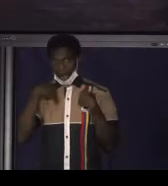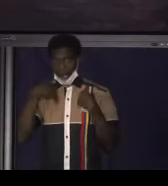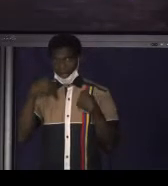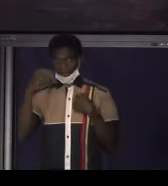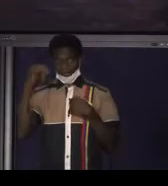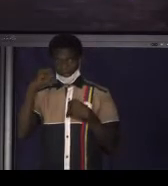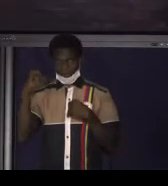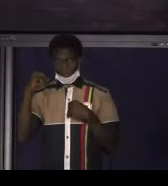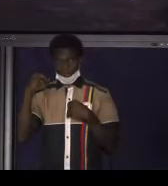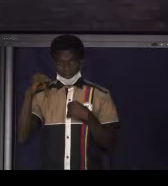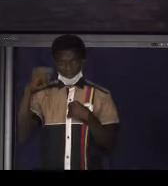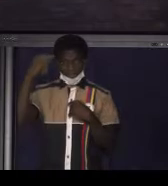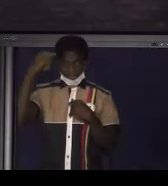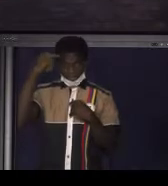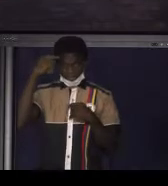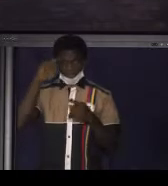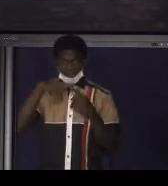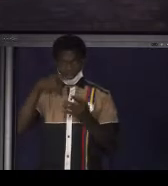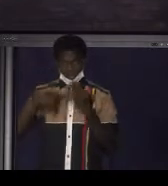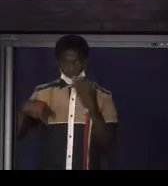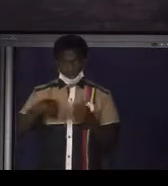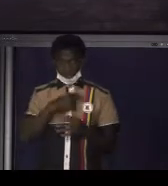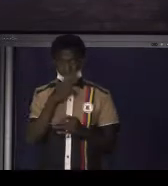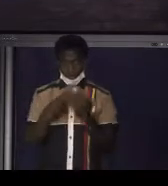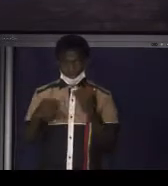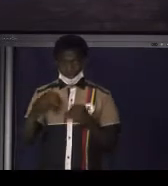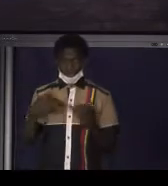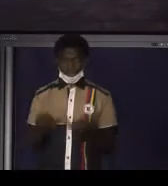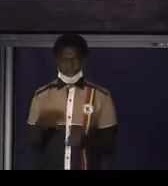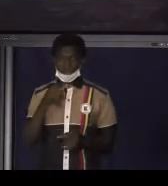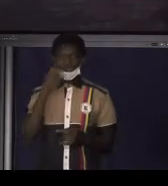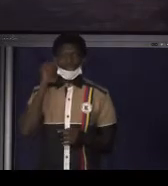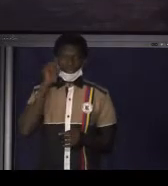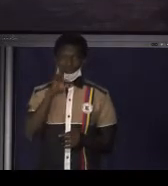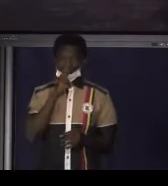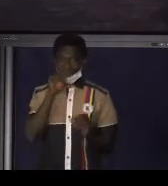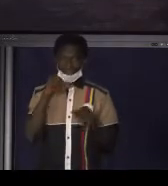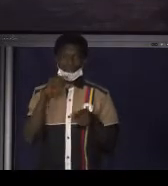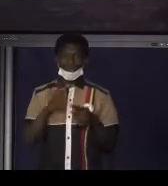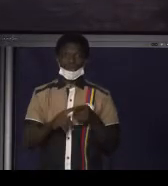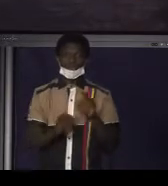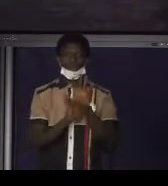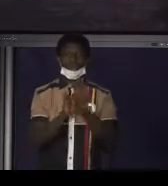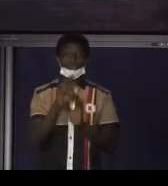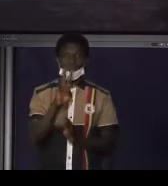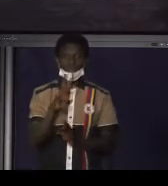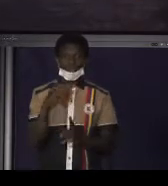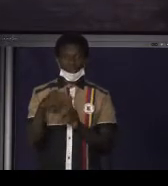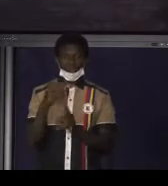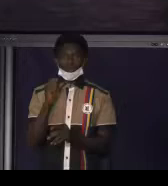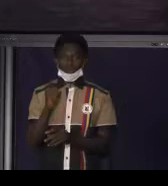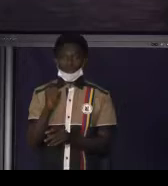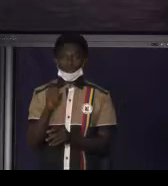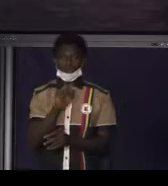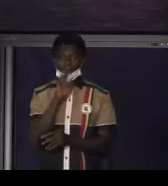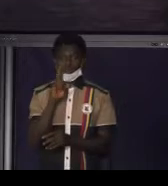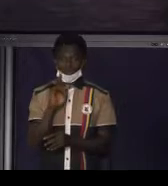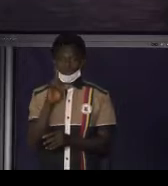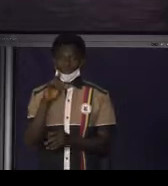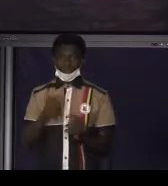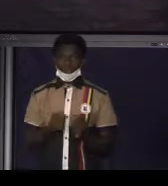having an insight to what we are doubling now? Okay. You should be able to identify